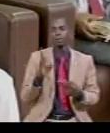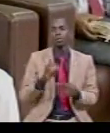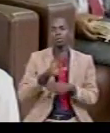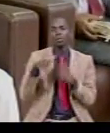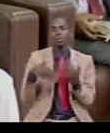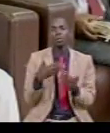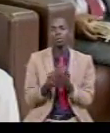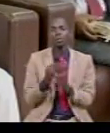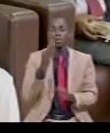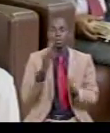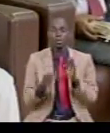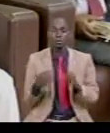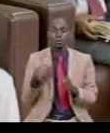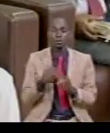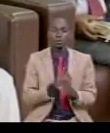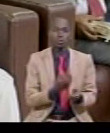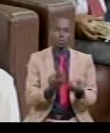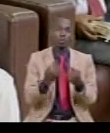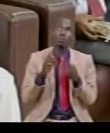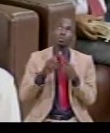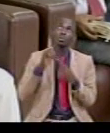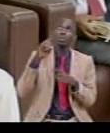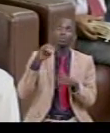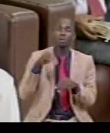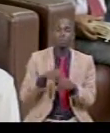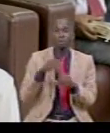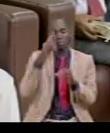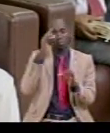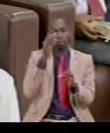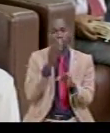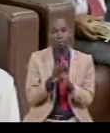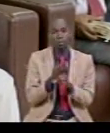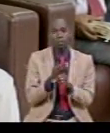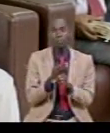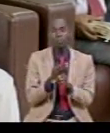we receive the